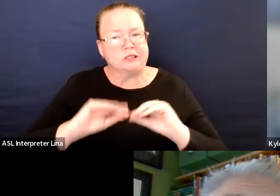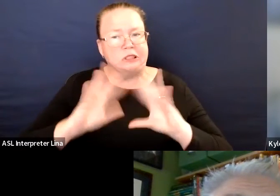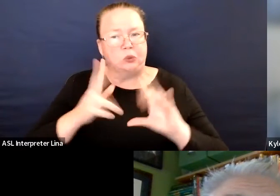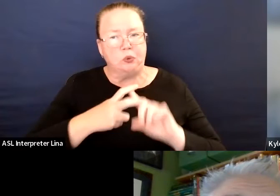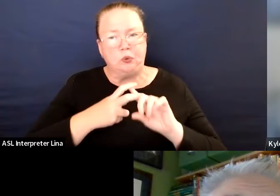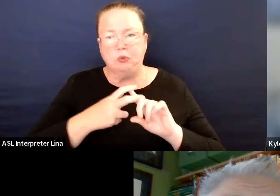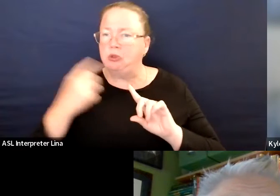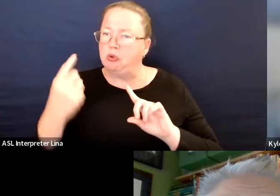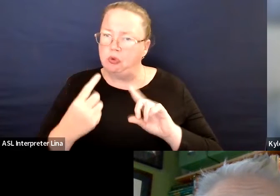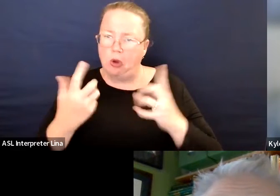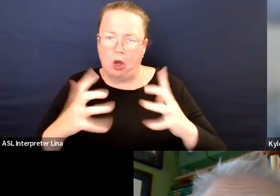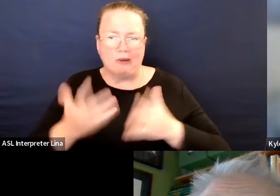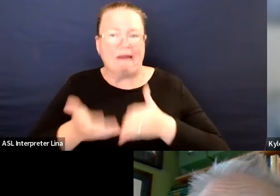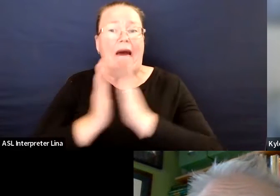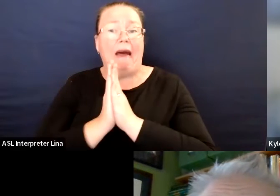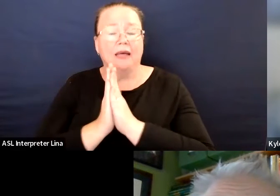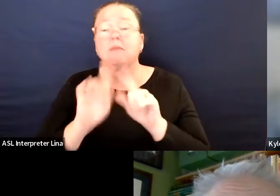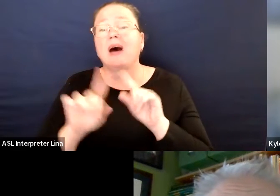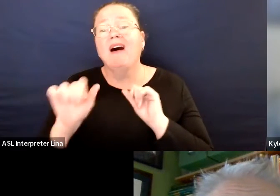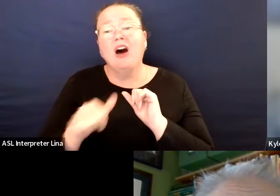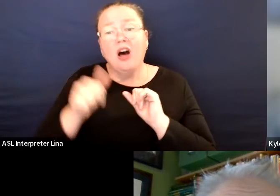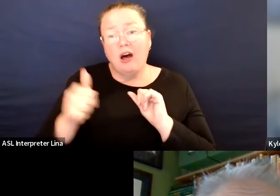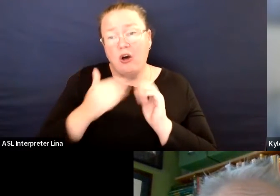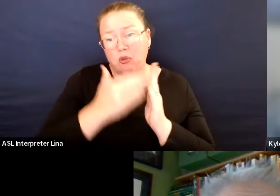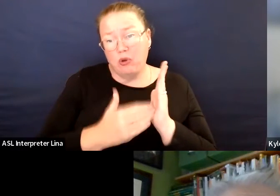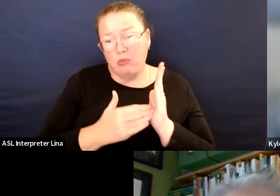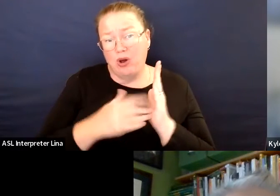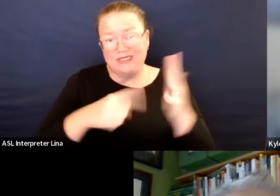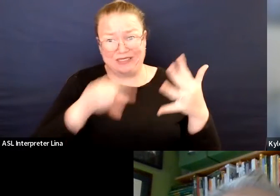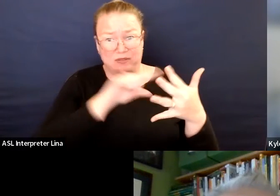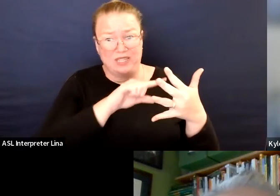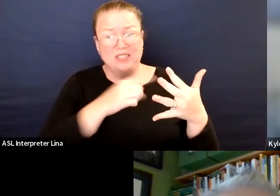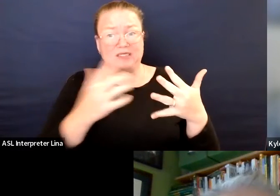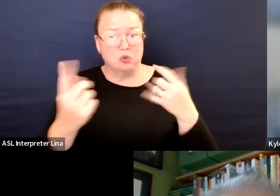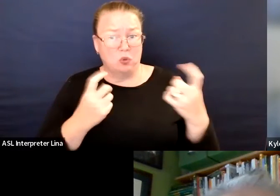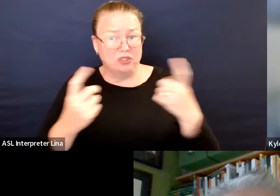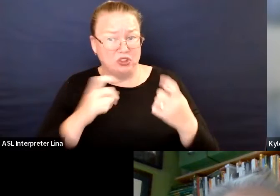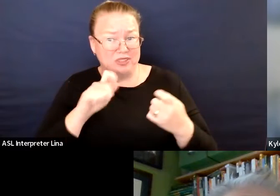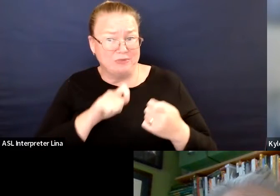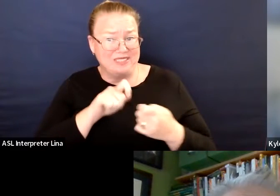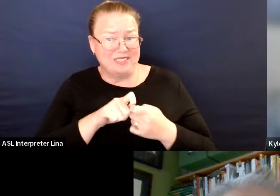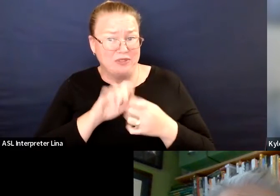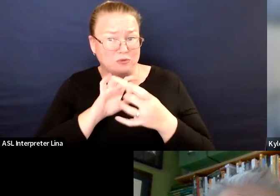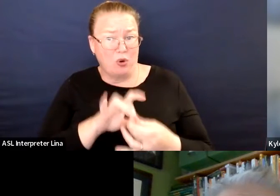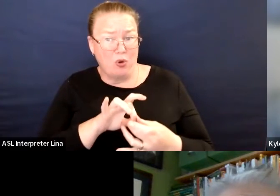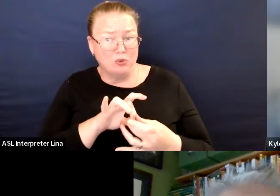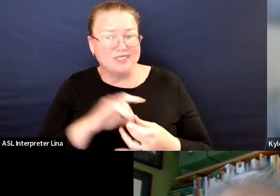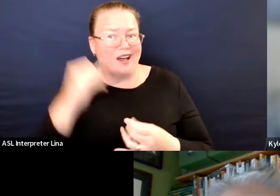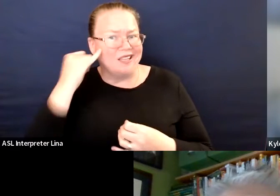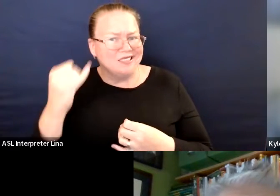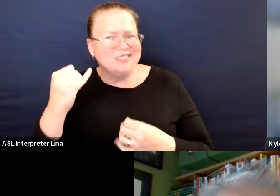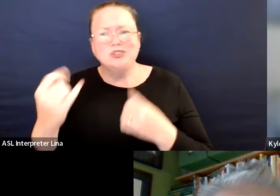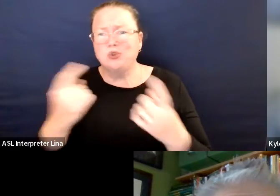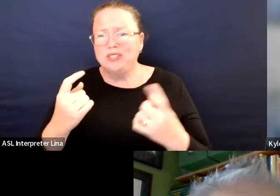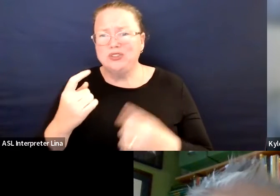has already been asked. Are there other elements of this that you have questions particularly about? Ideas,